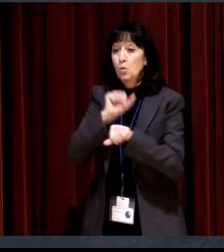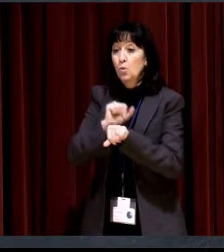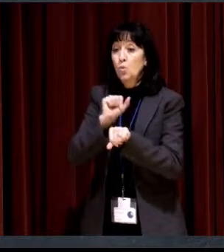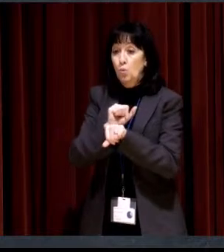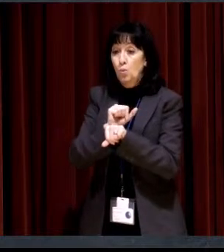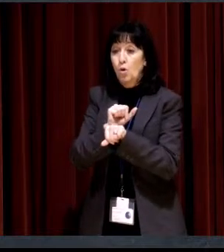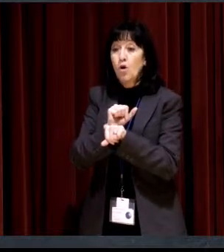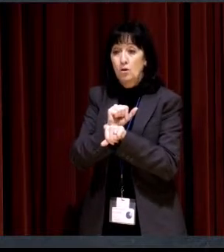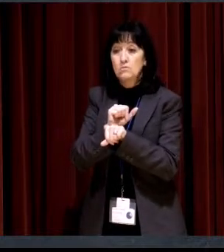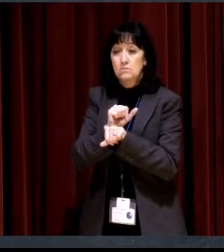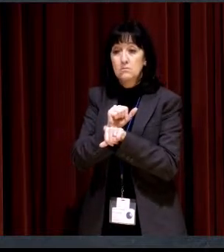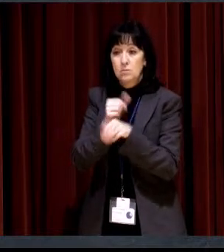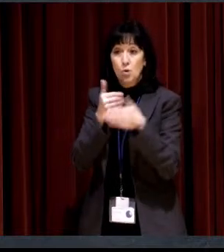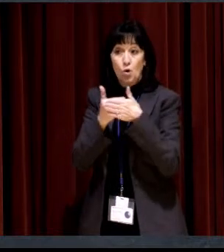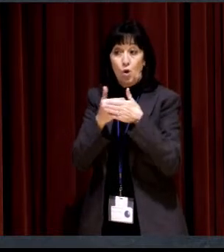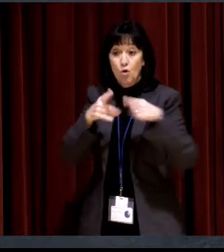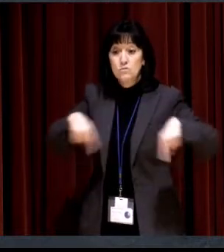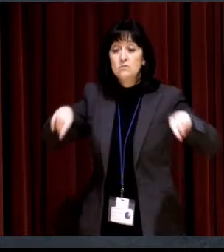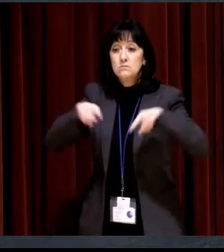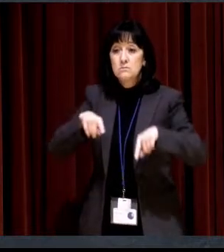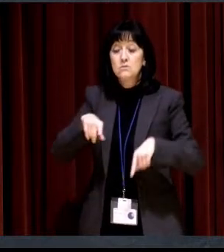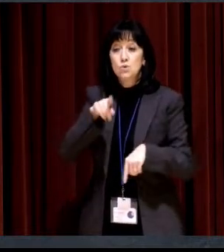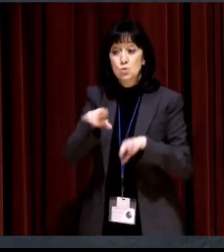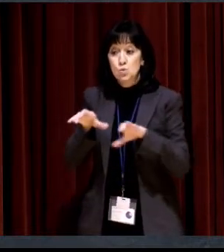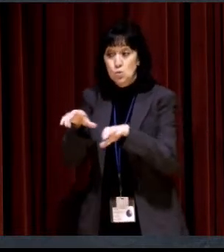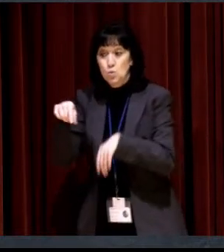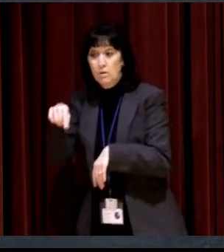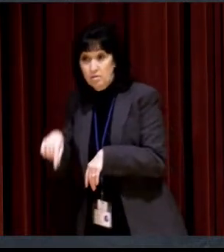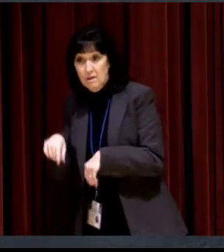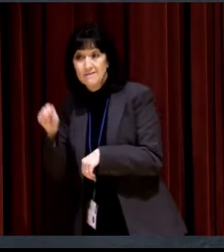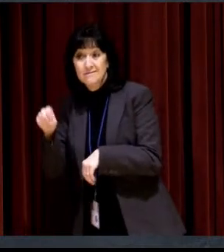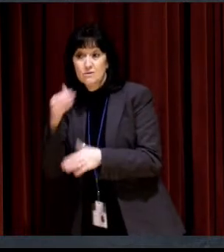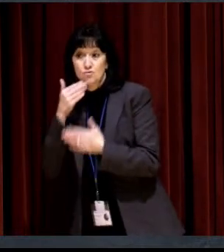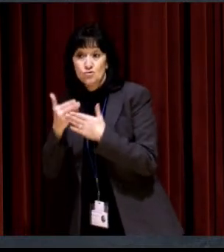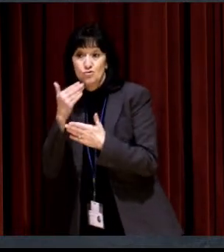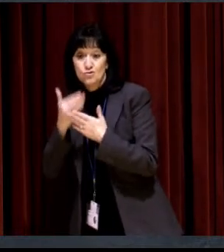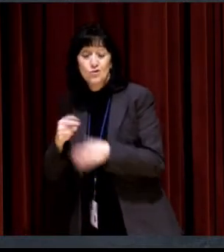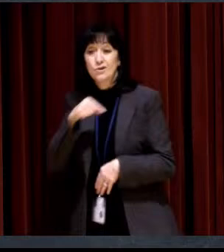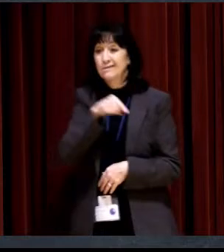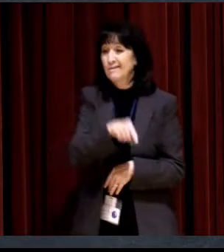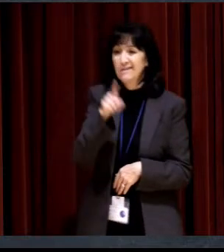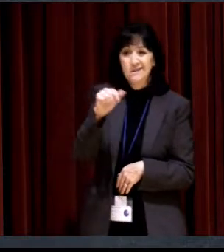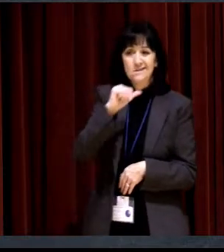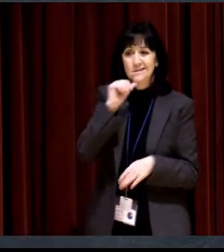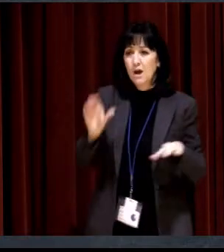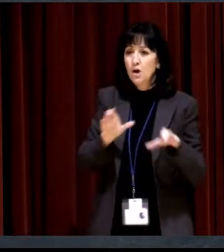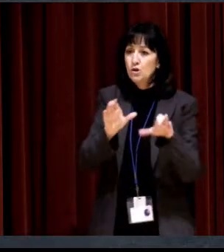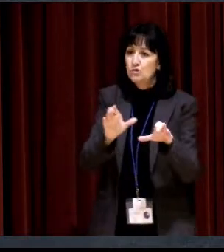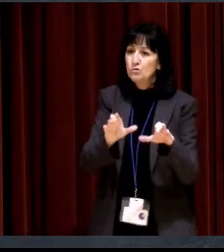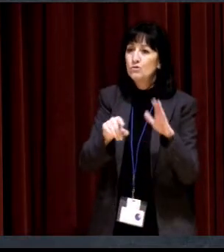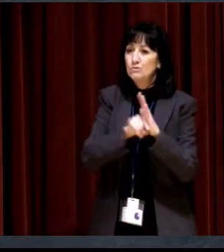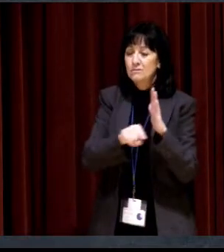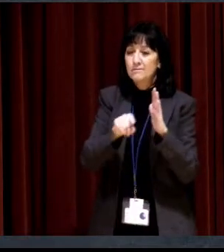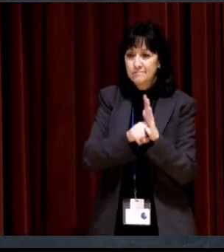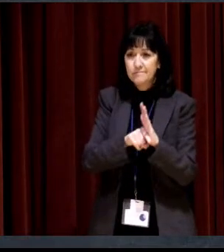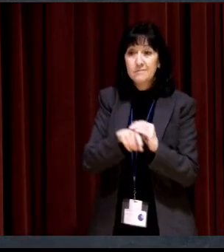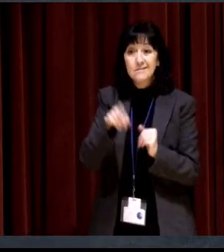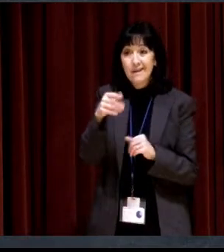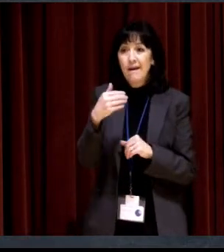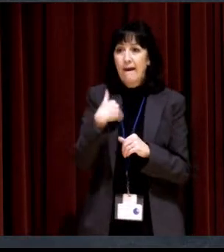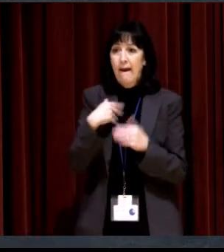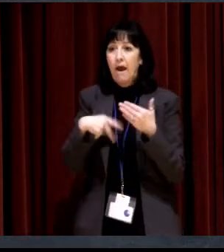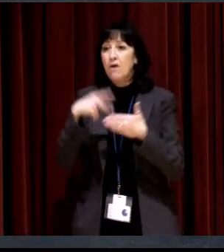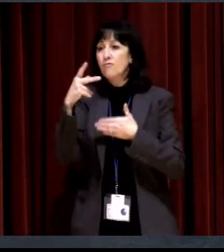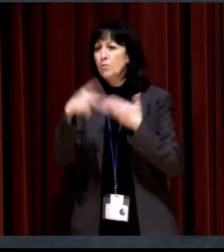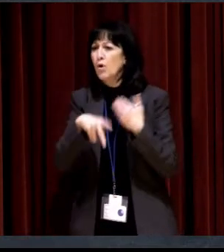doing, correct? So then you have another level, because UDL comes out of University of Delaware, and apparently it was a